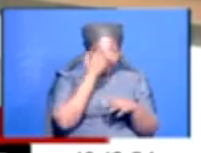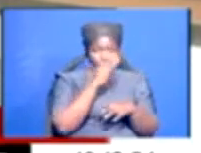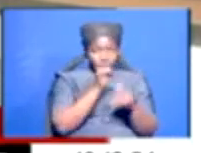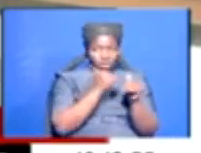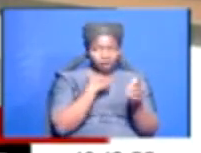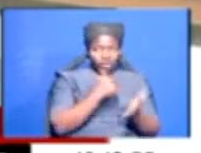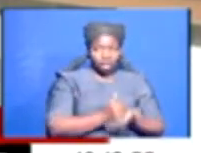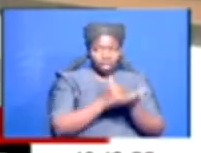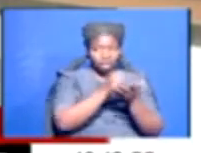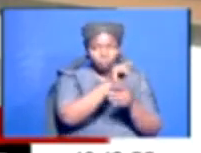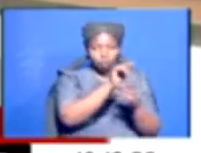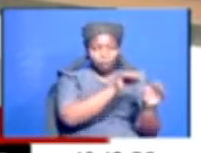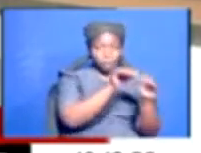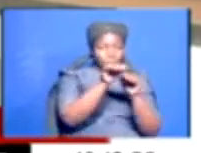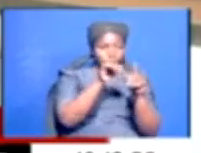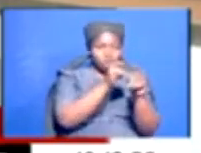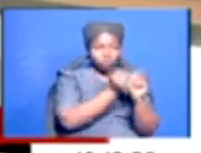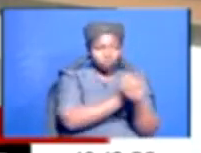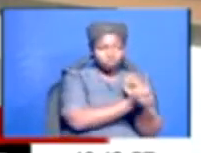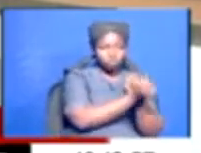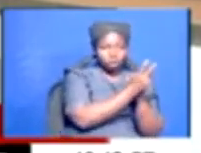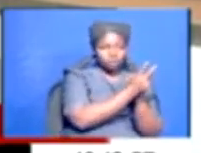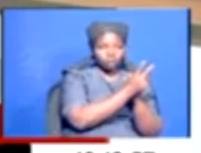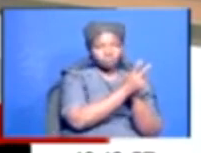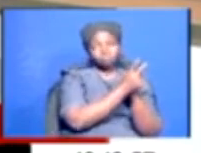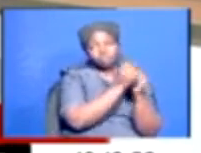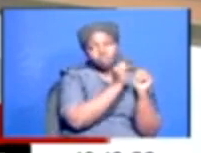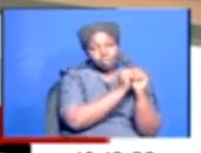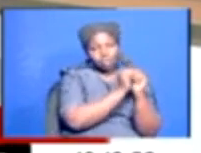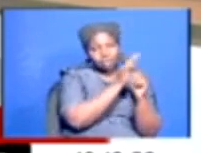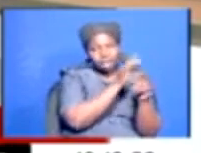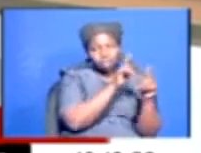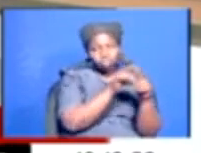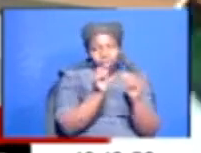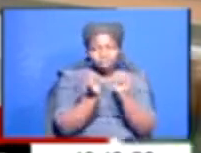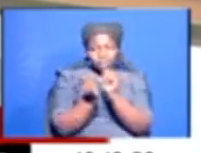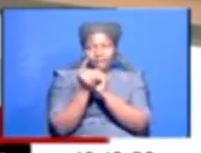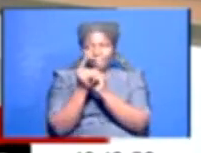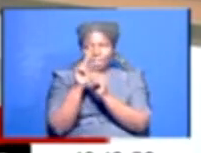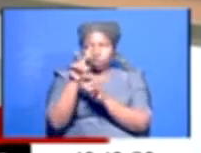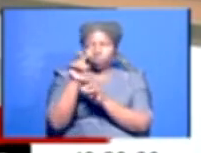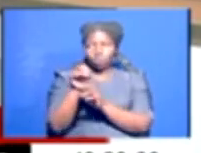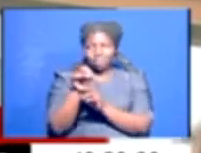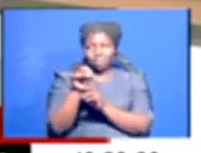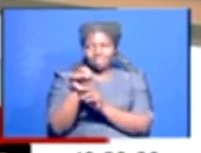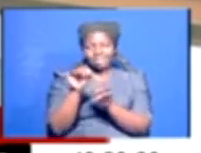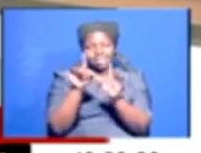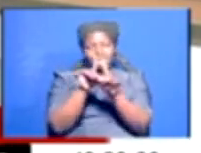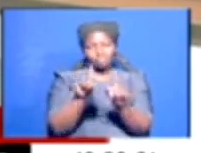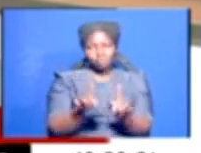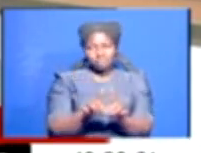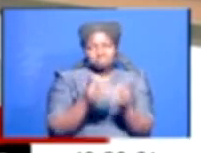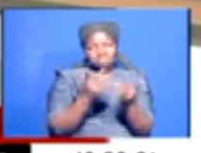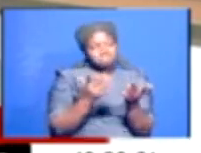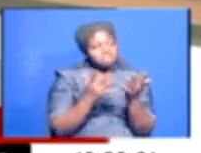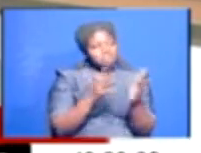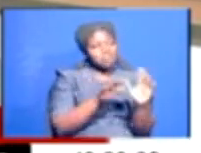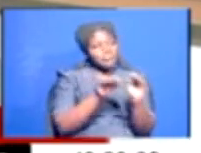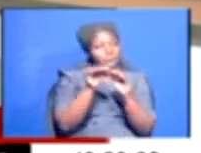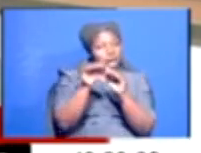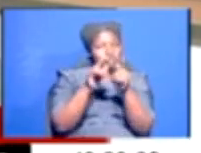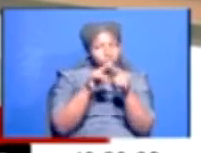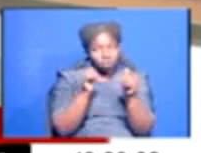from 12:13 to an 11:20, and probably, you know, get into the